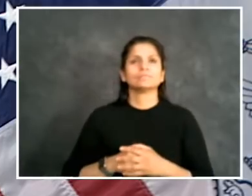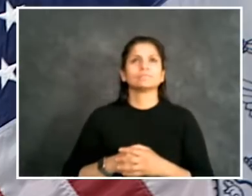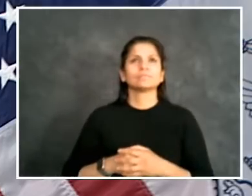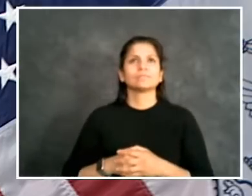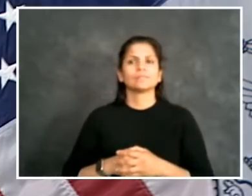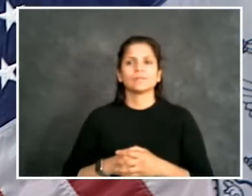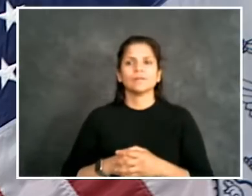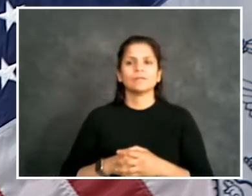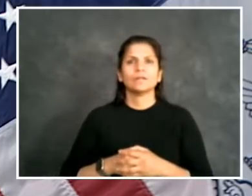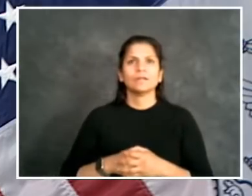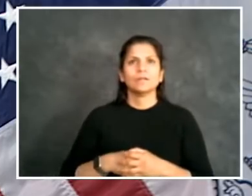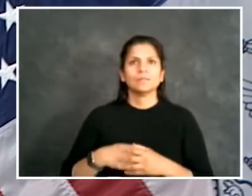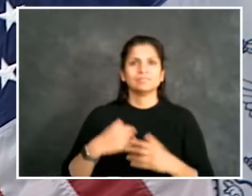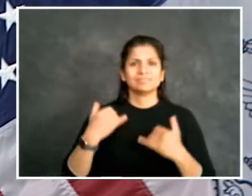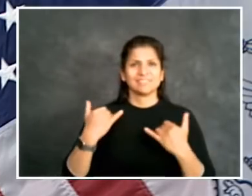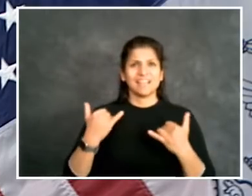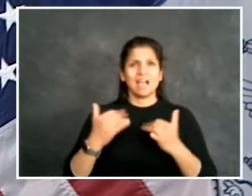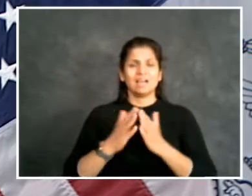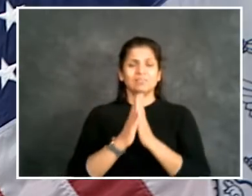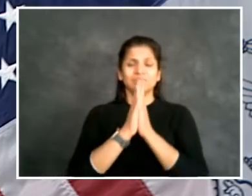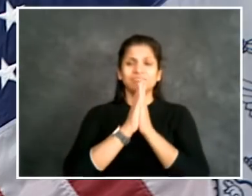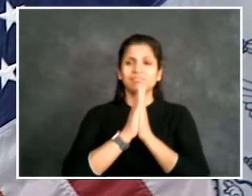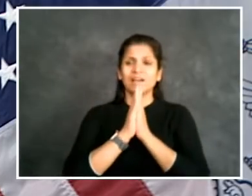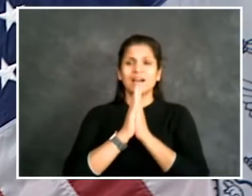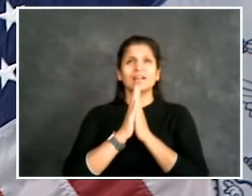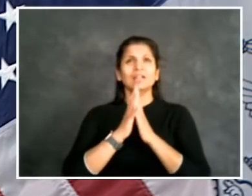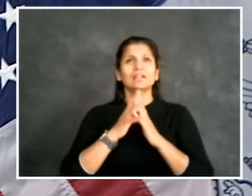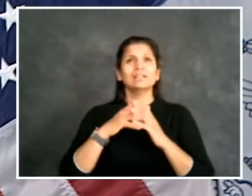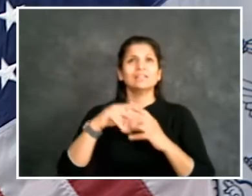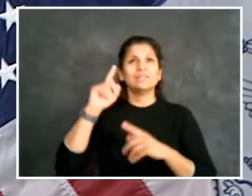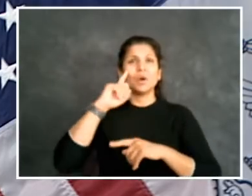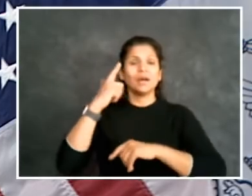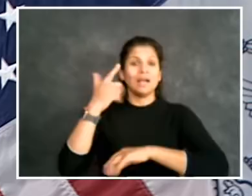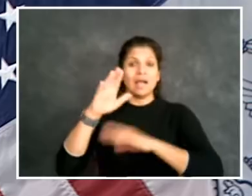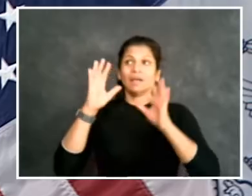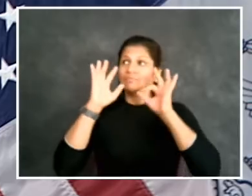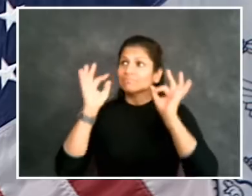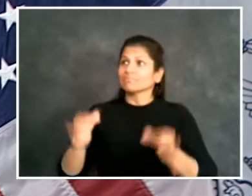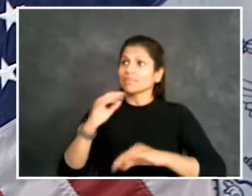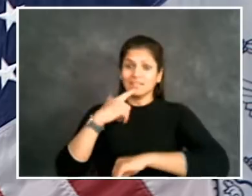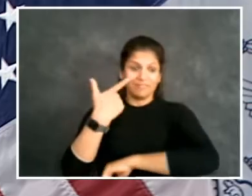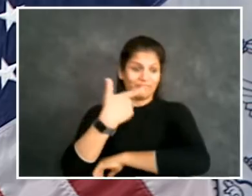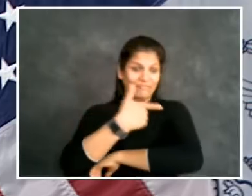pray for, a vaccine, and even better, a cure. But